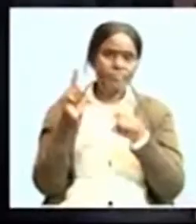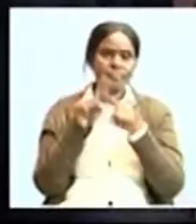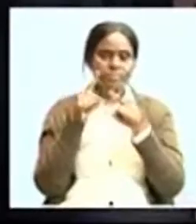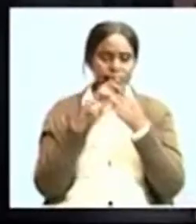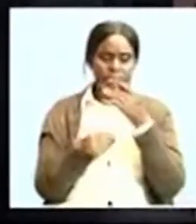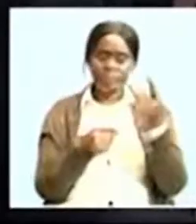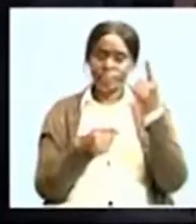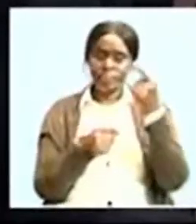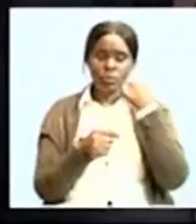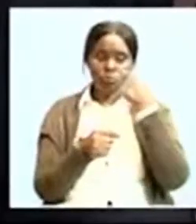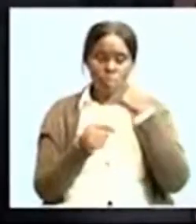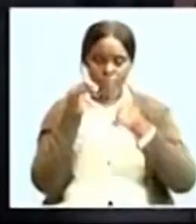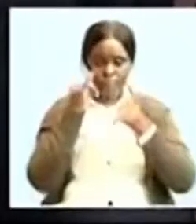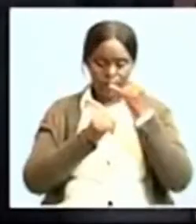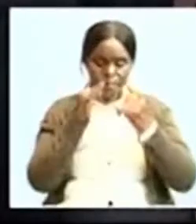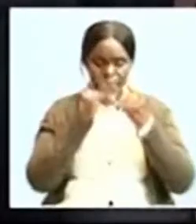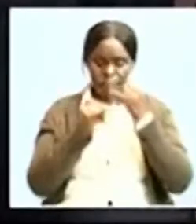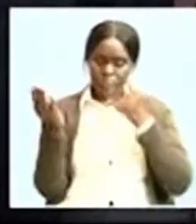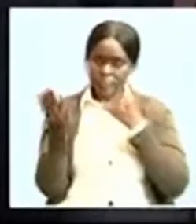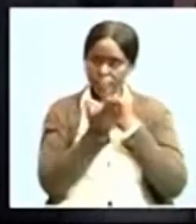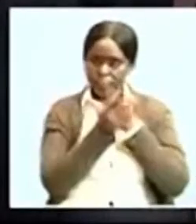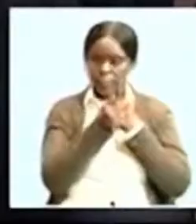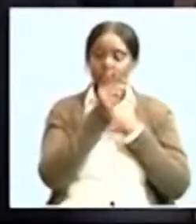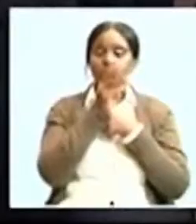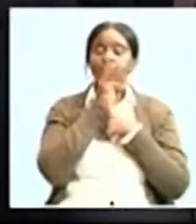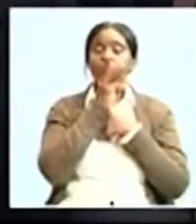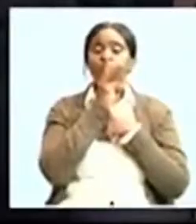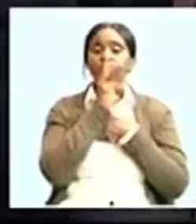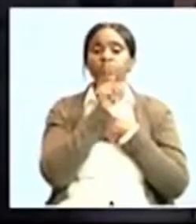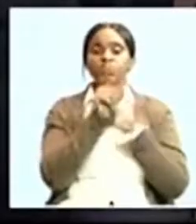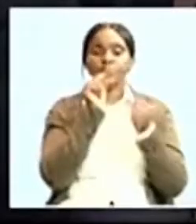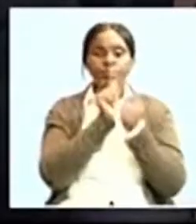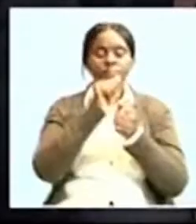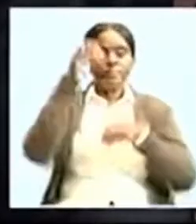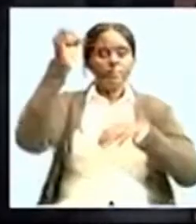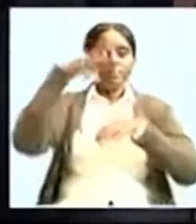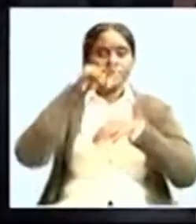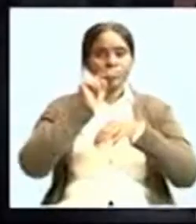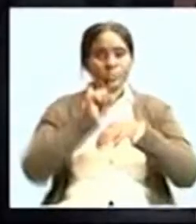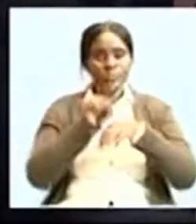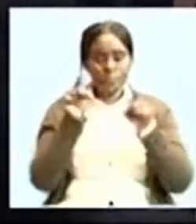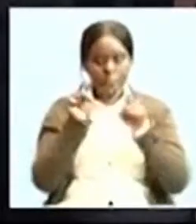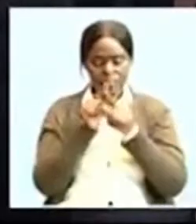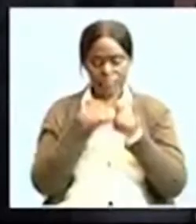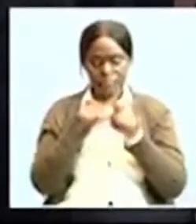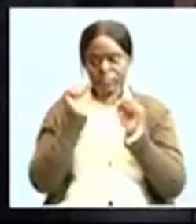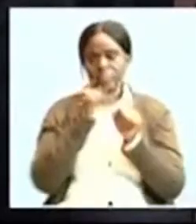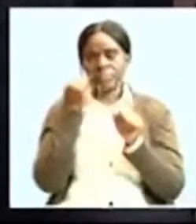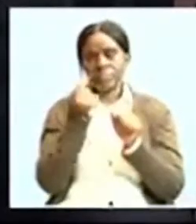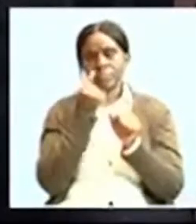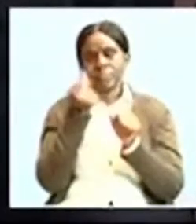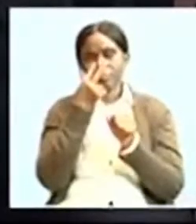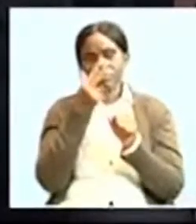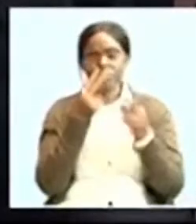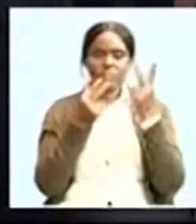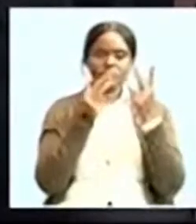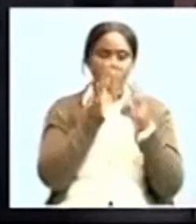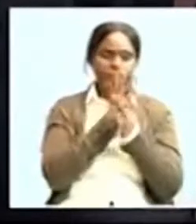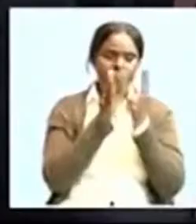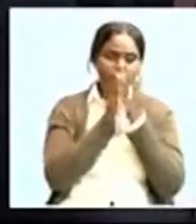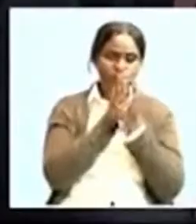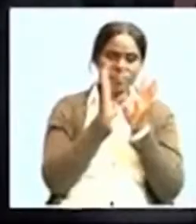the ones that completed these water systems in terms of solar, I can only see 2